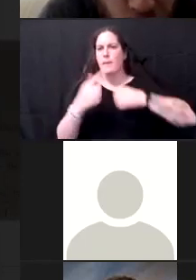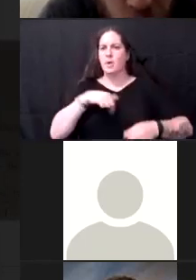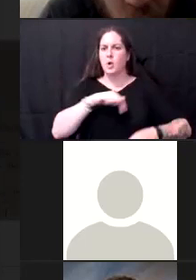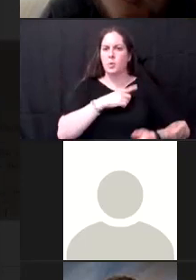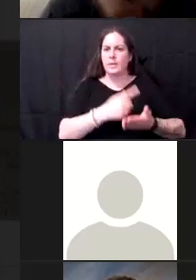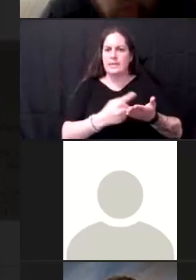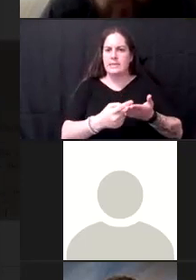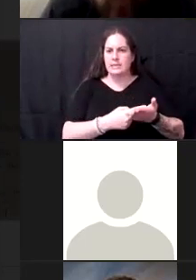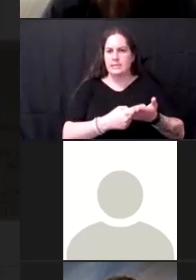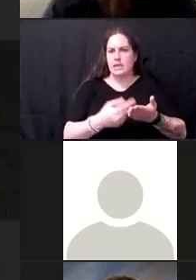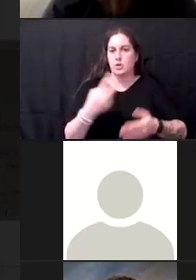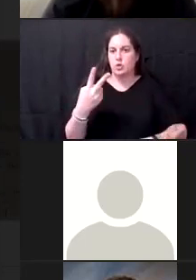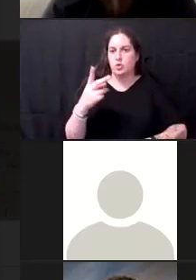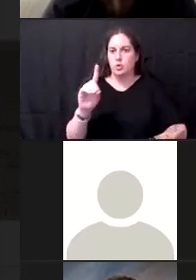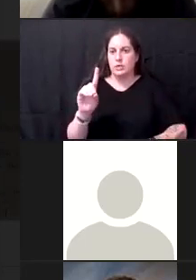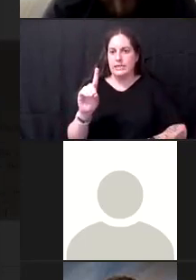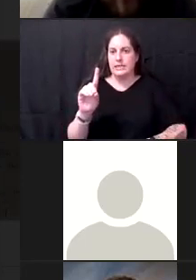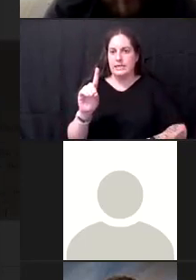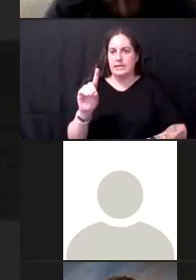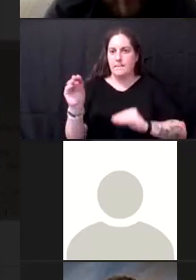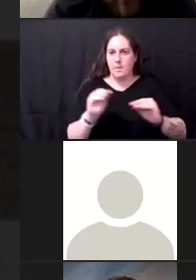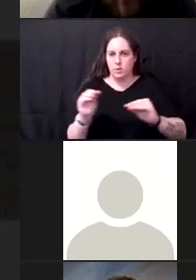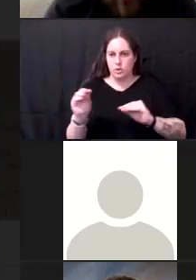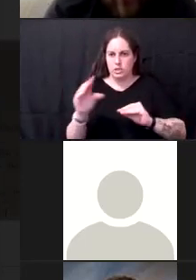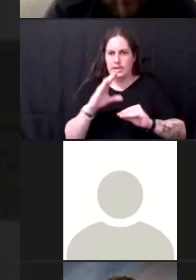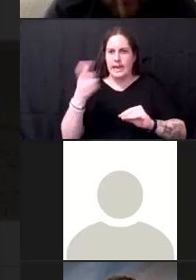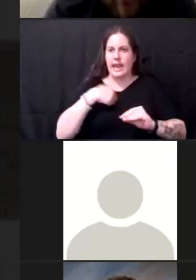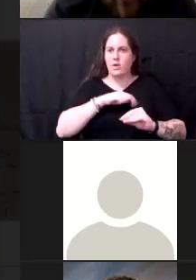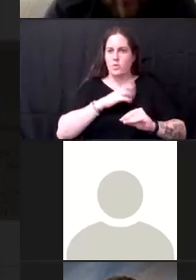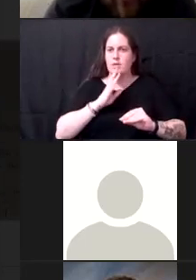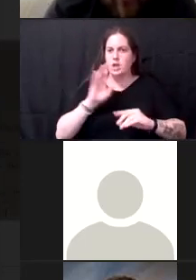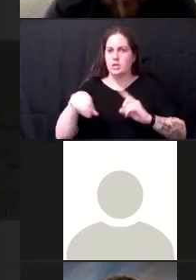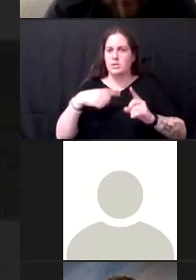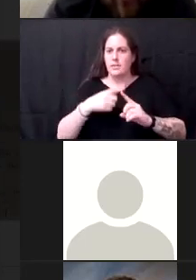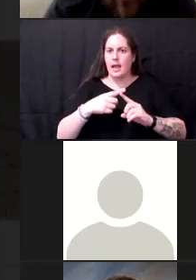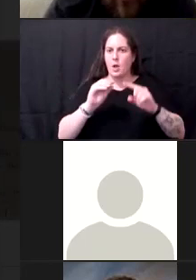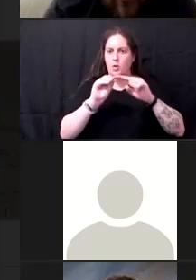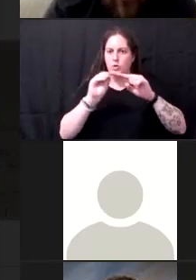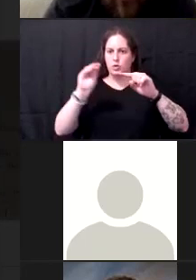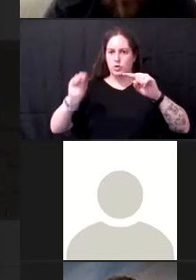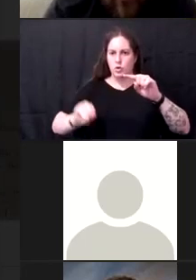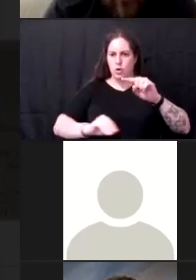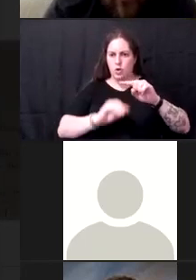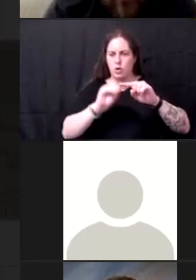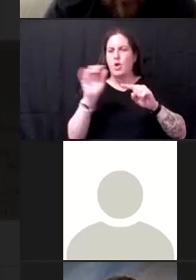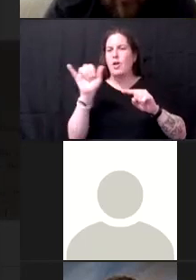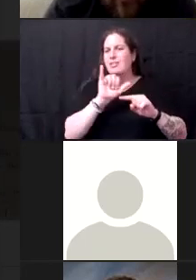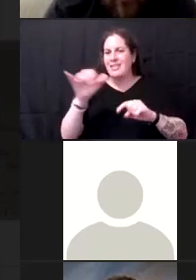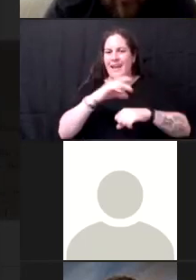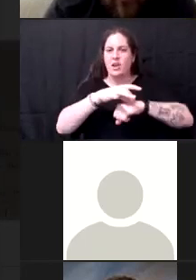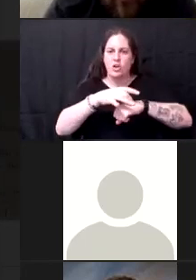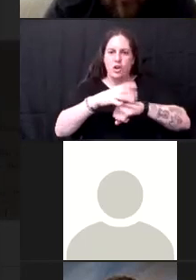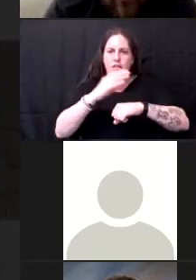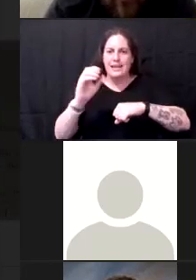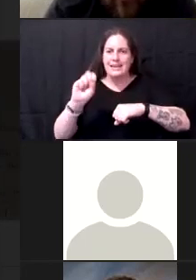about objects moving in a circle, like an orbit, like a satellite, for example, orbiting